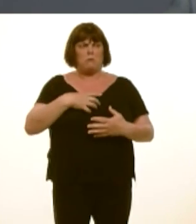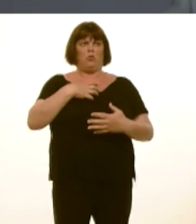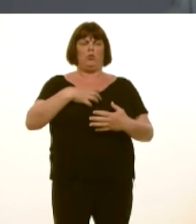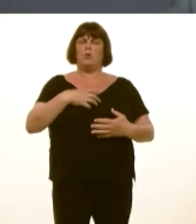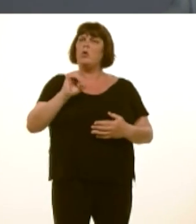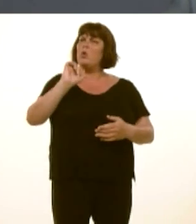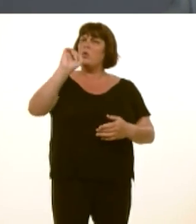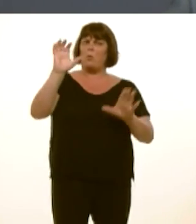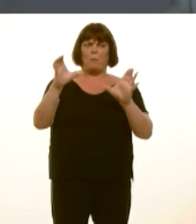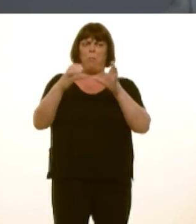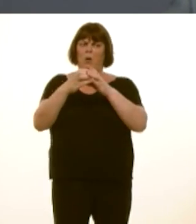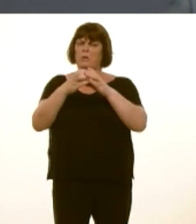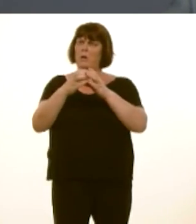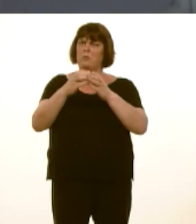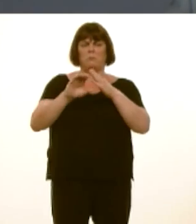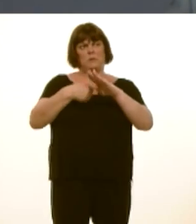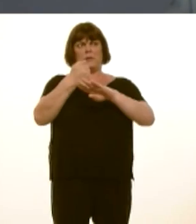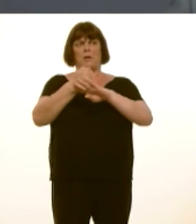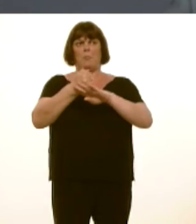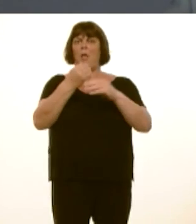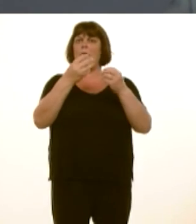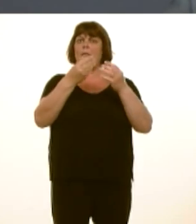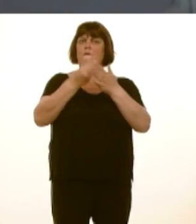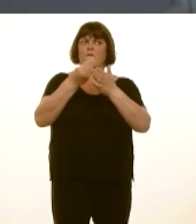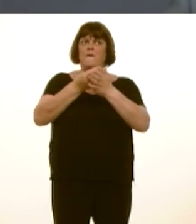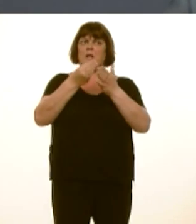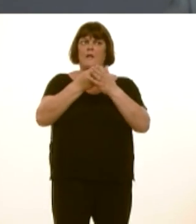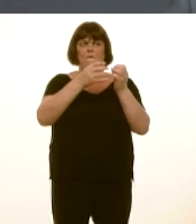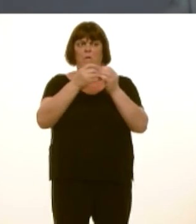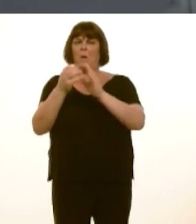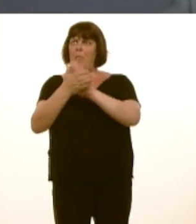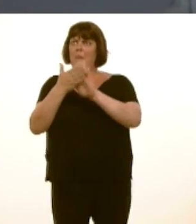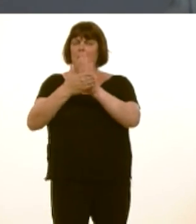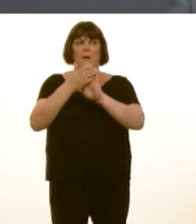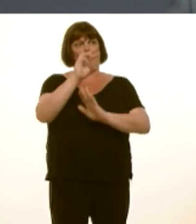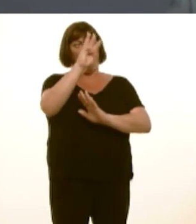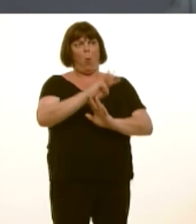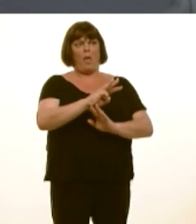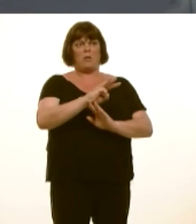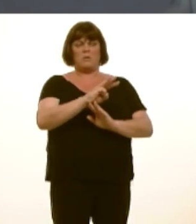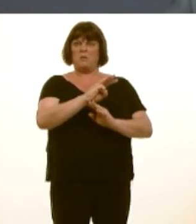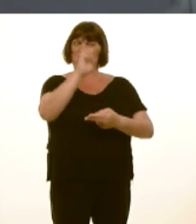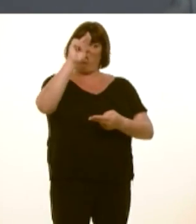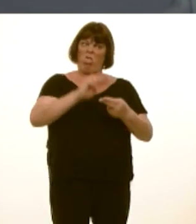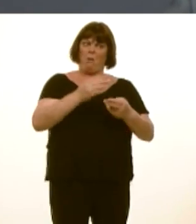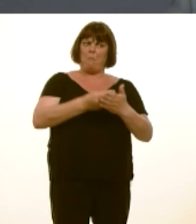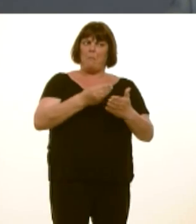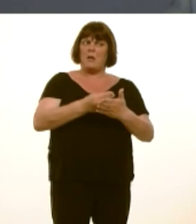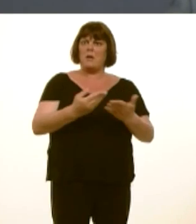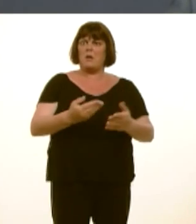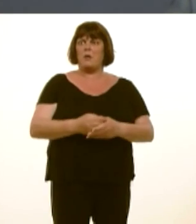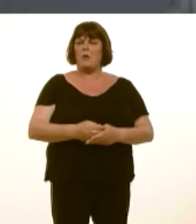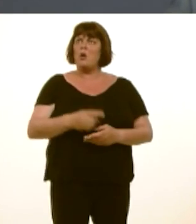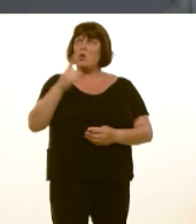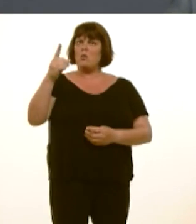party introduced the funding formula that disadvantaged Wales from the very outset. You refused to address the